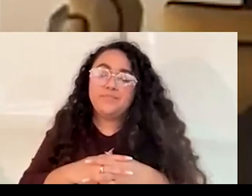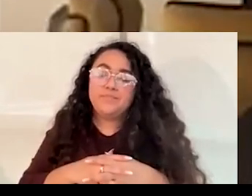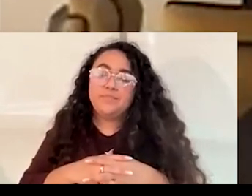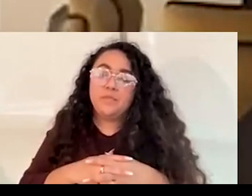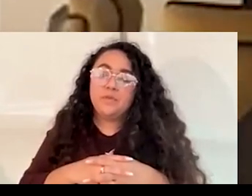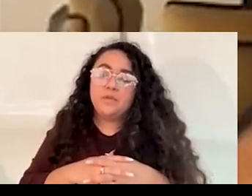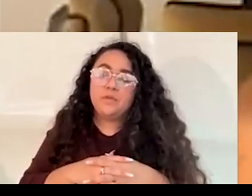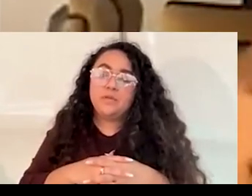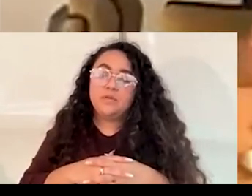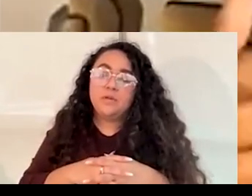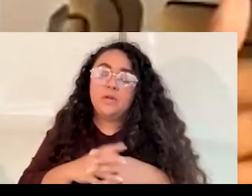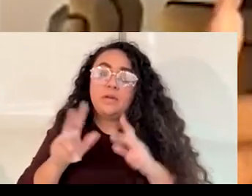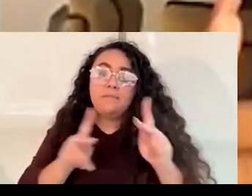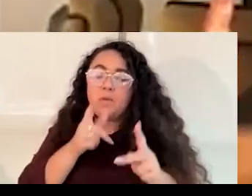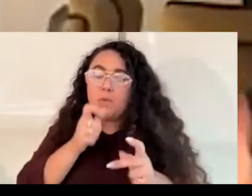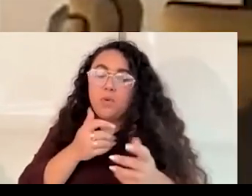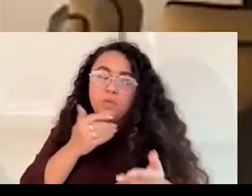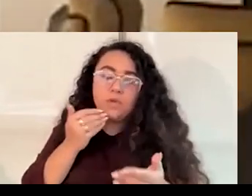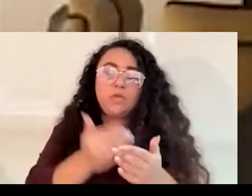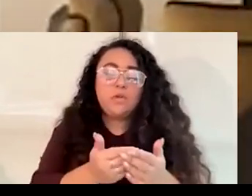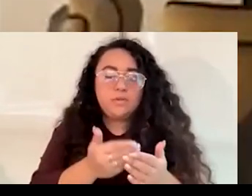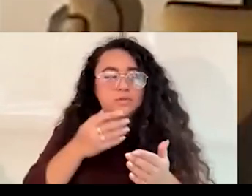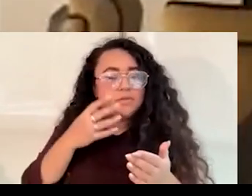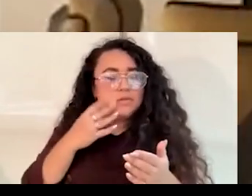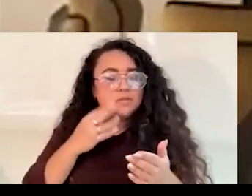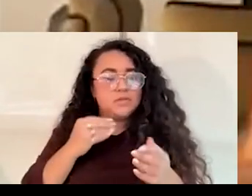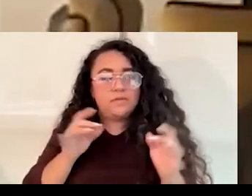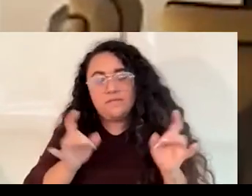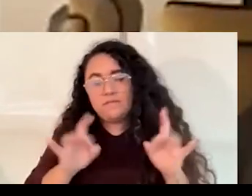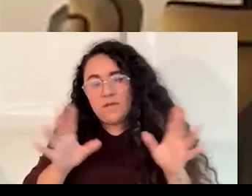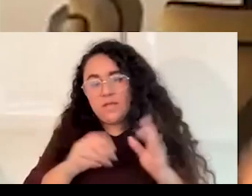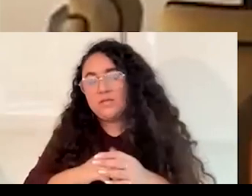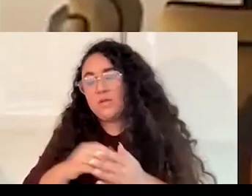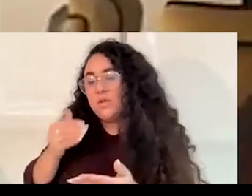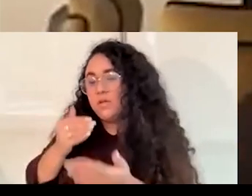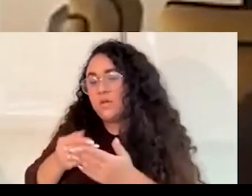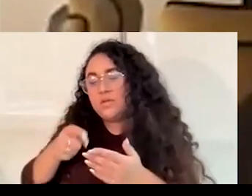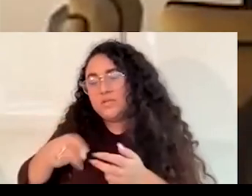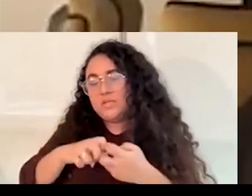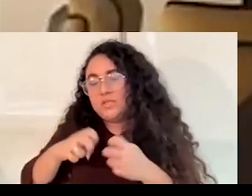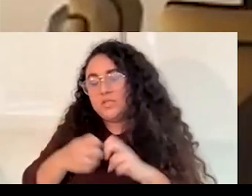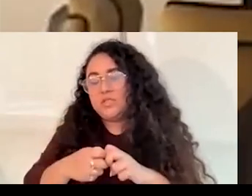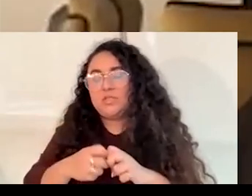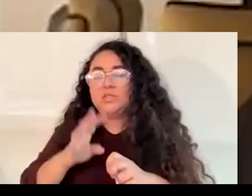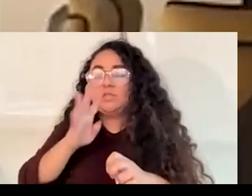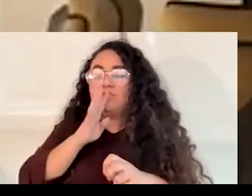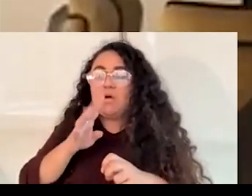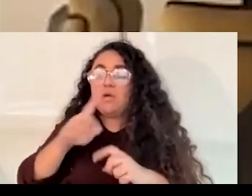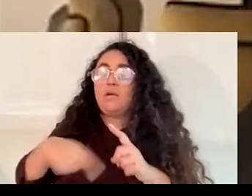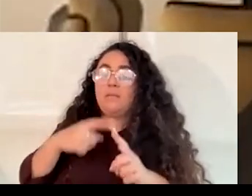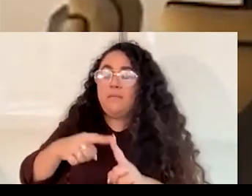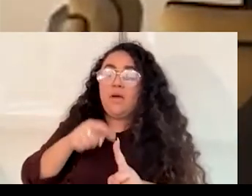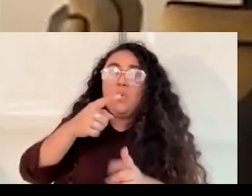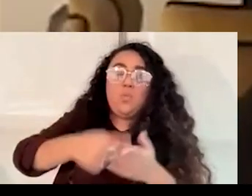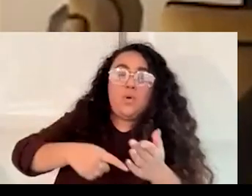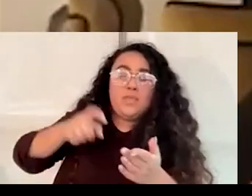to violence, closest mm-hmm. to these issues are the very ones who could speak directly into what the need